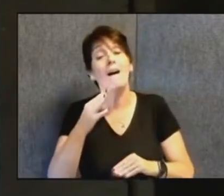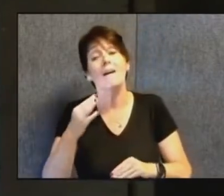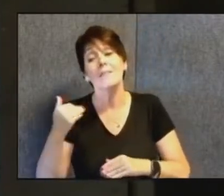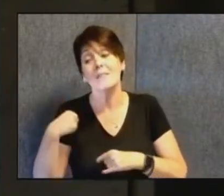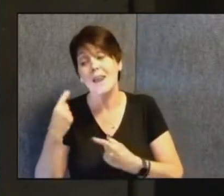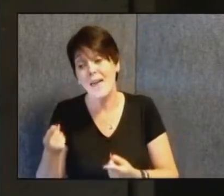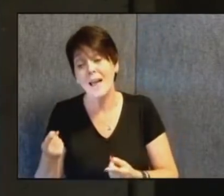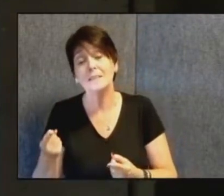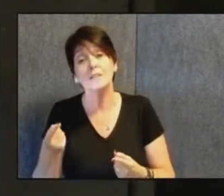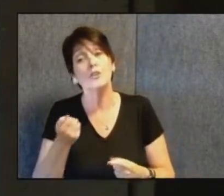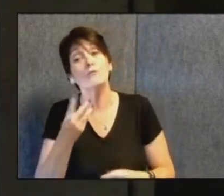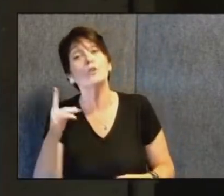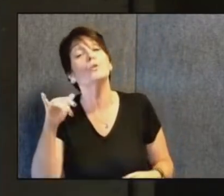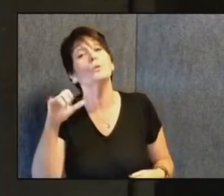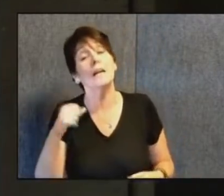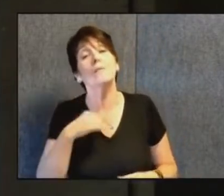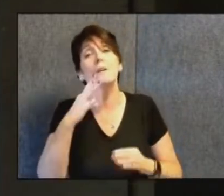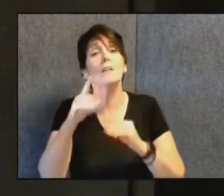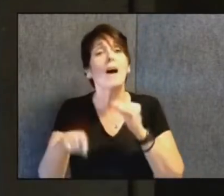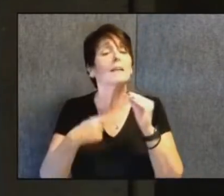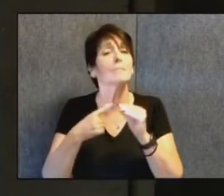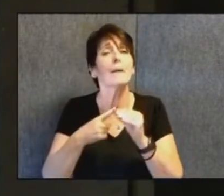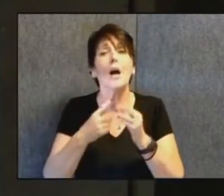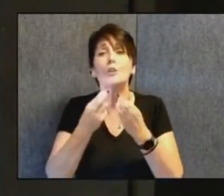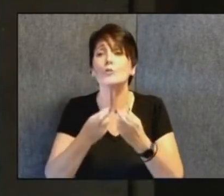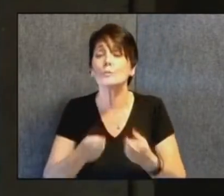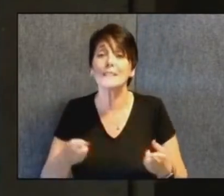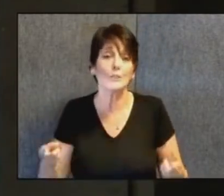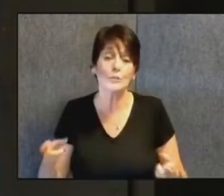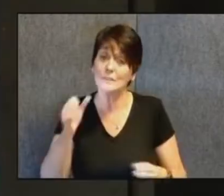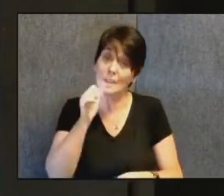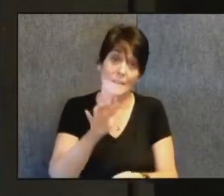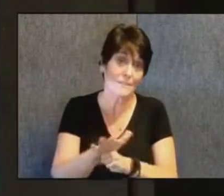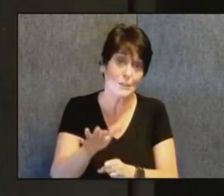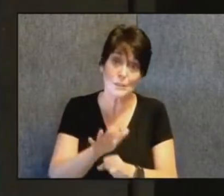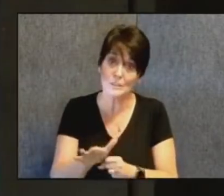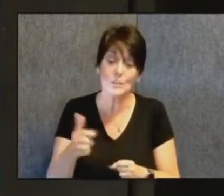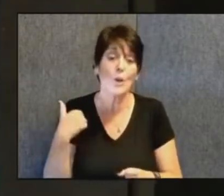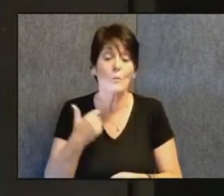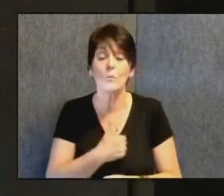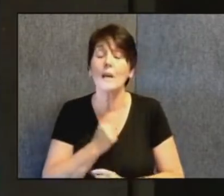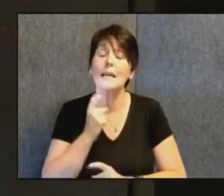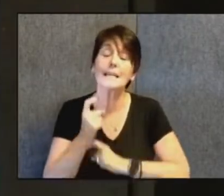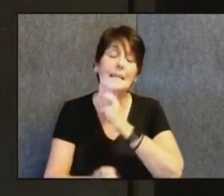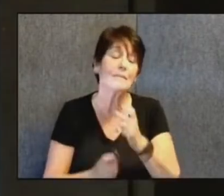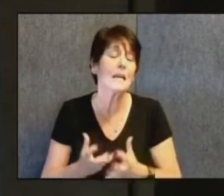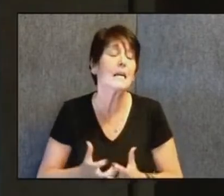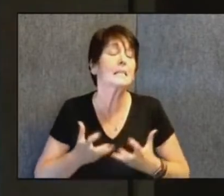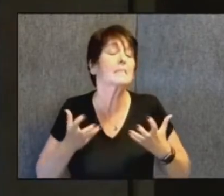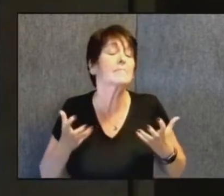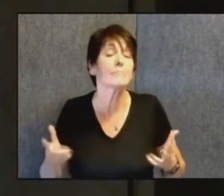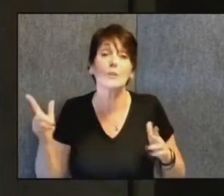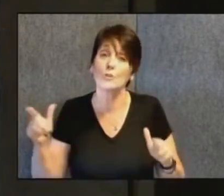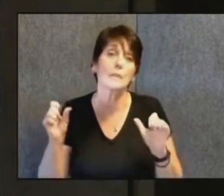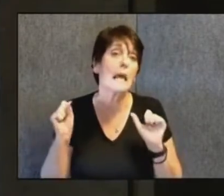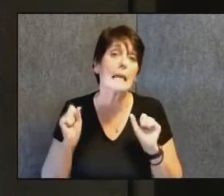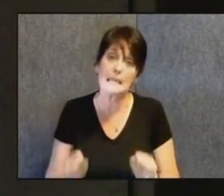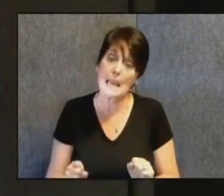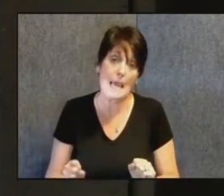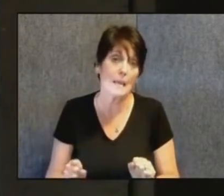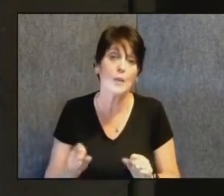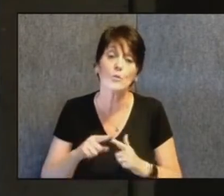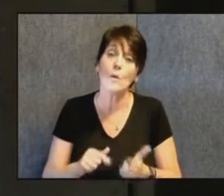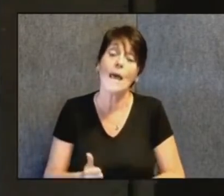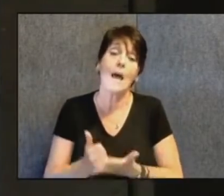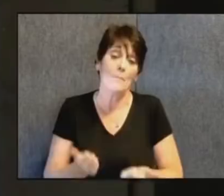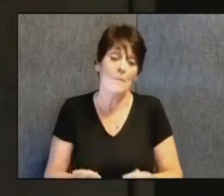couple of days, we've talked about a resource-deficient environment, that everybody is giving as much resources they can to these